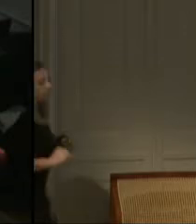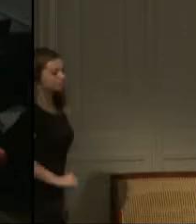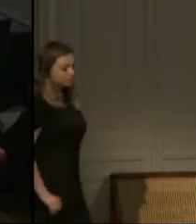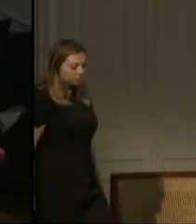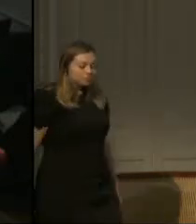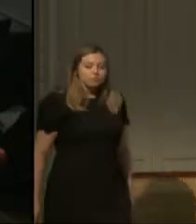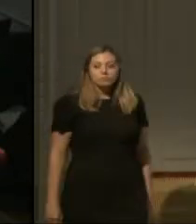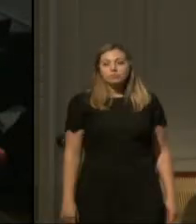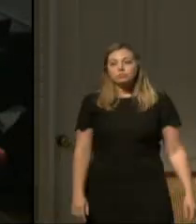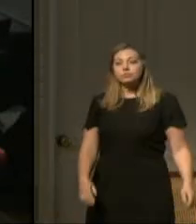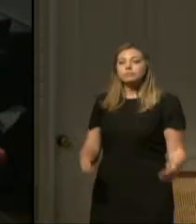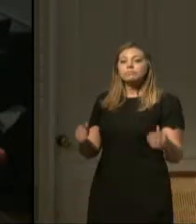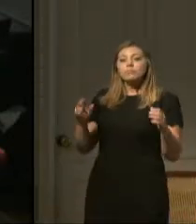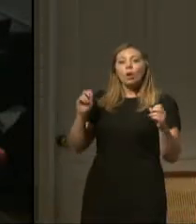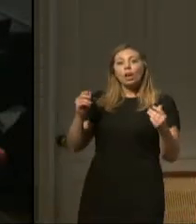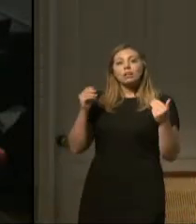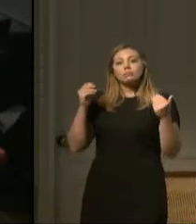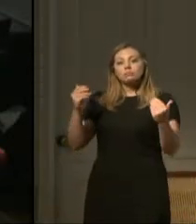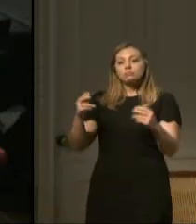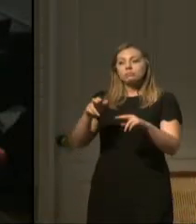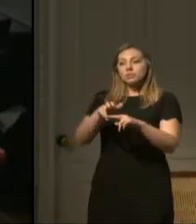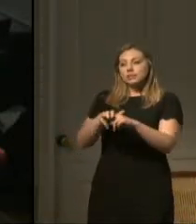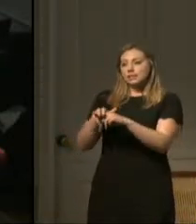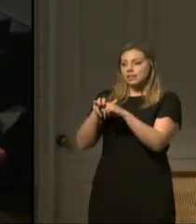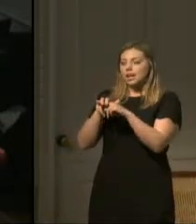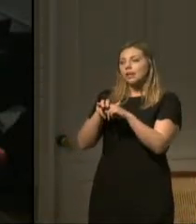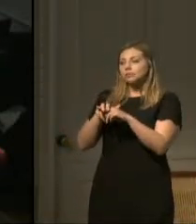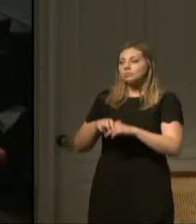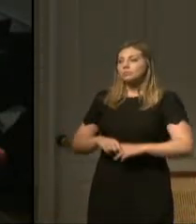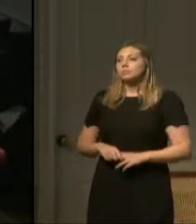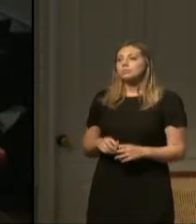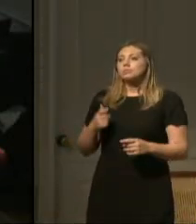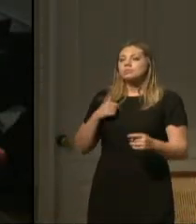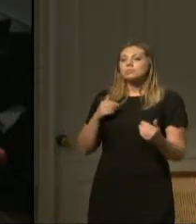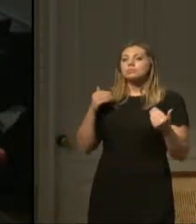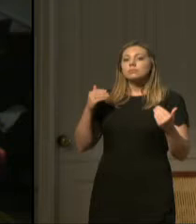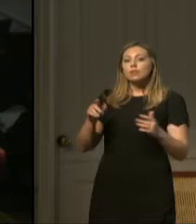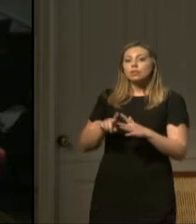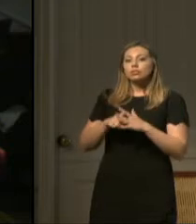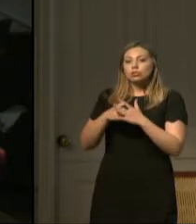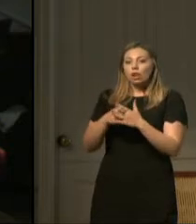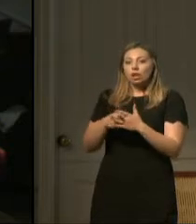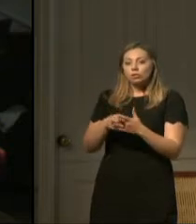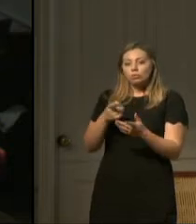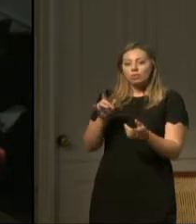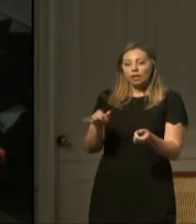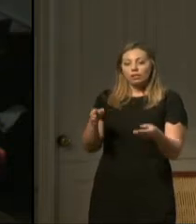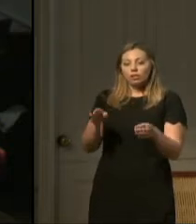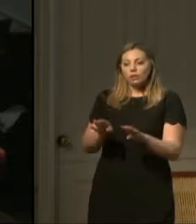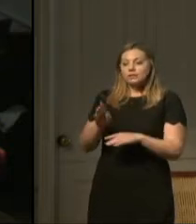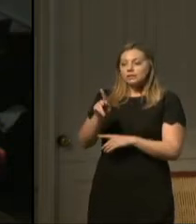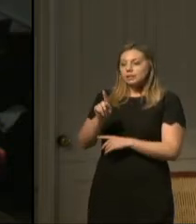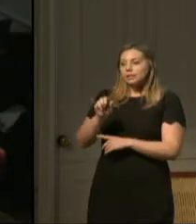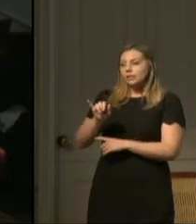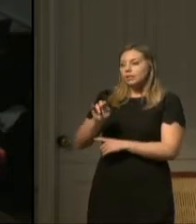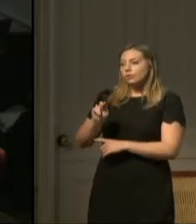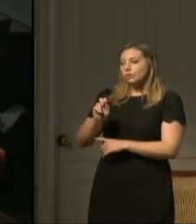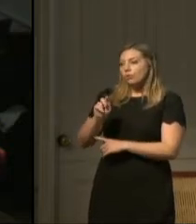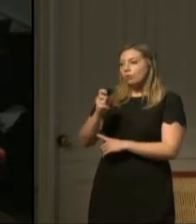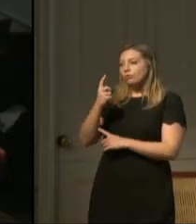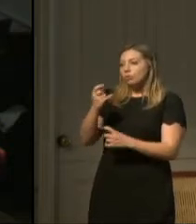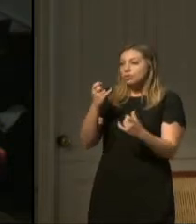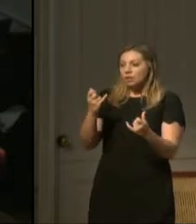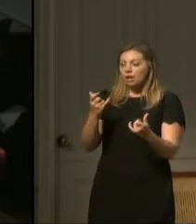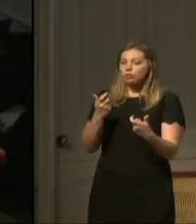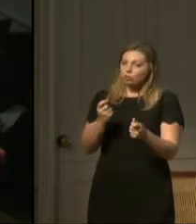if I could ask everybody to sit down so we could start with the closing keynote for the day and try to be